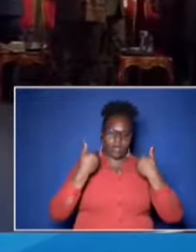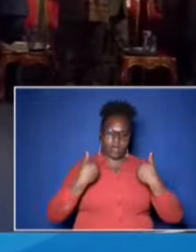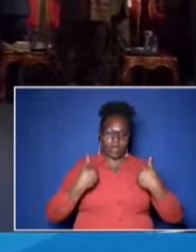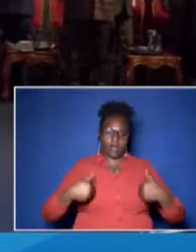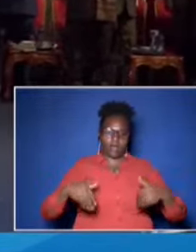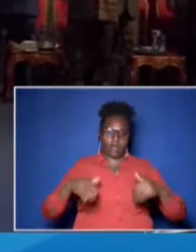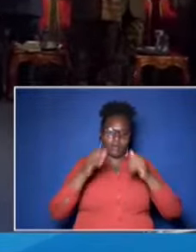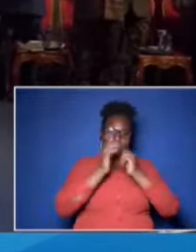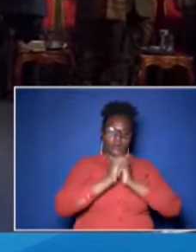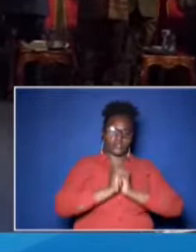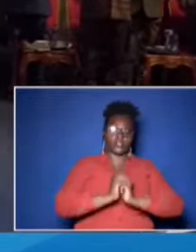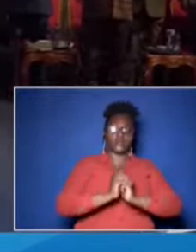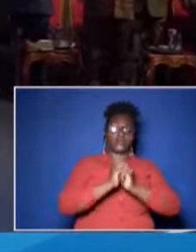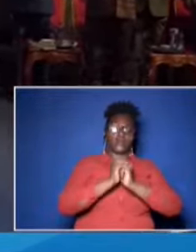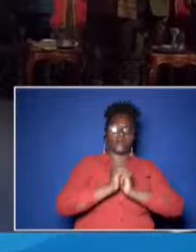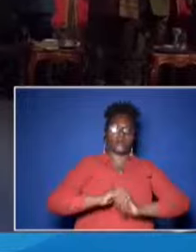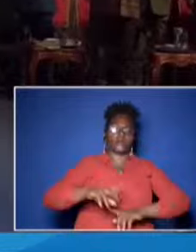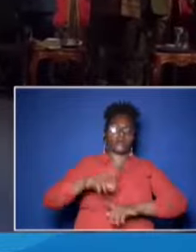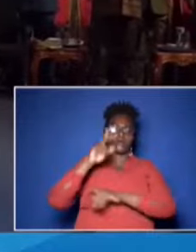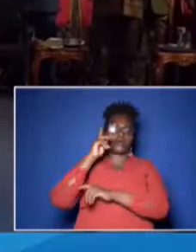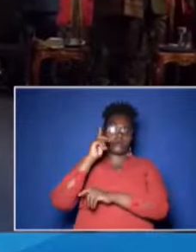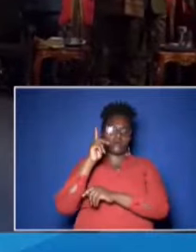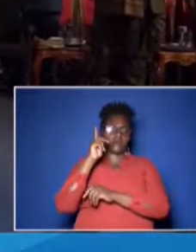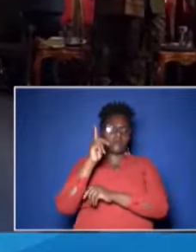you I worship